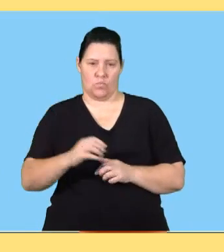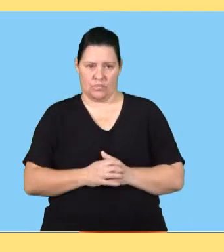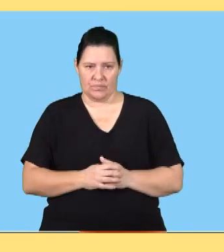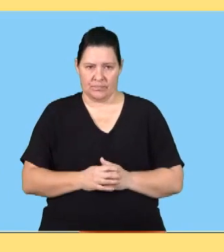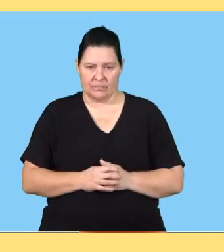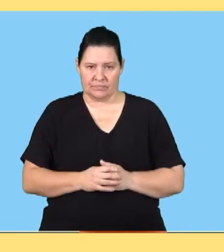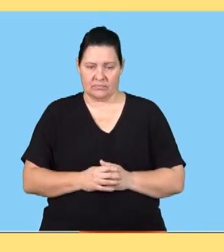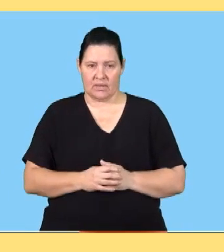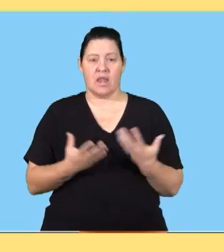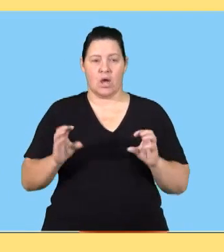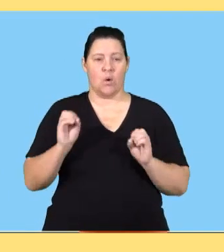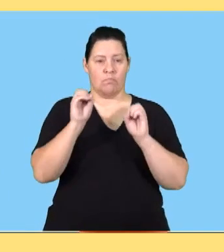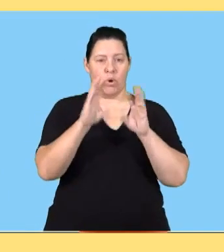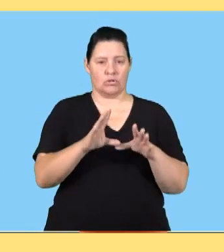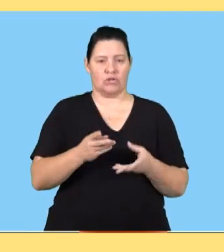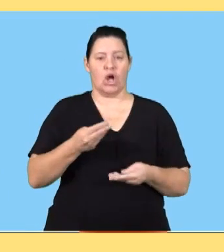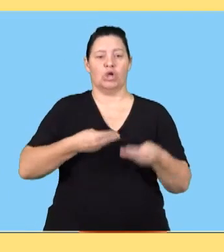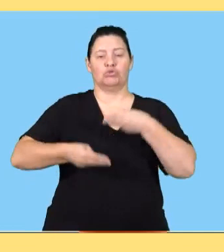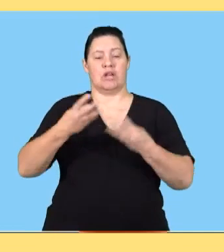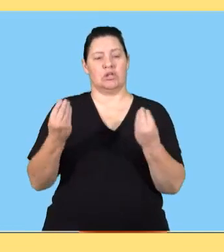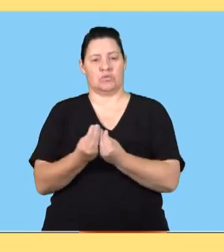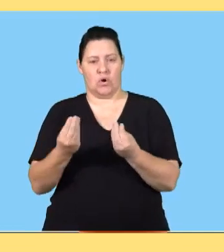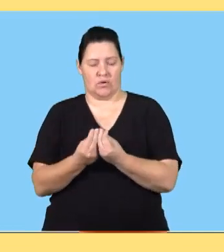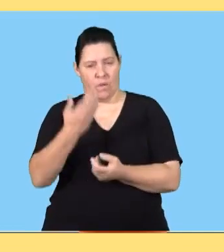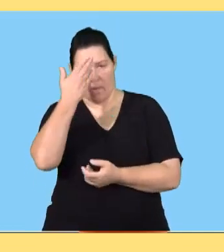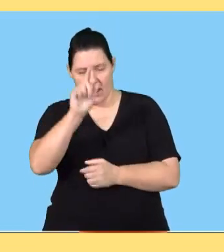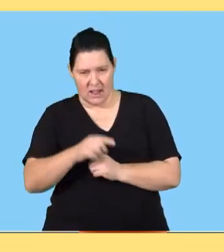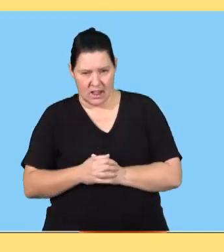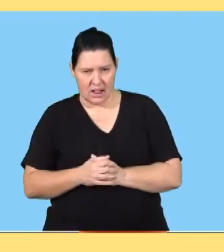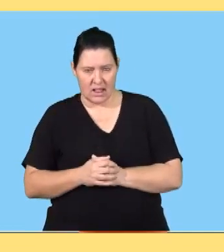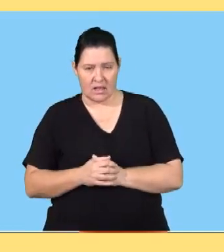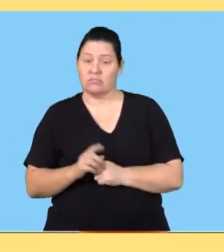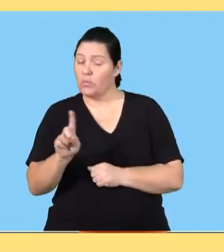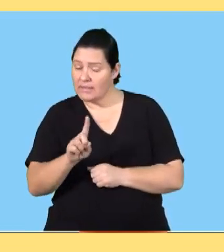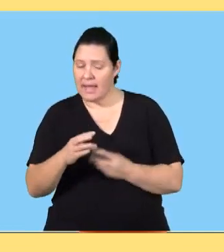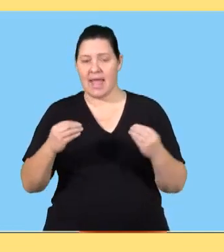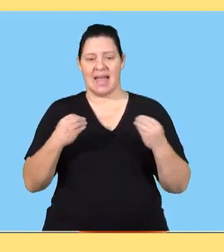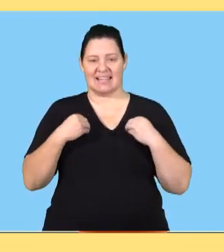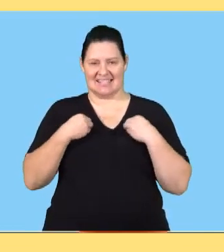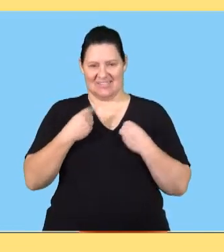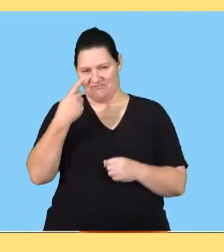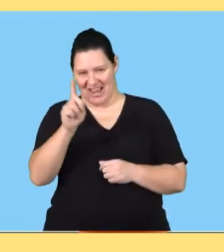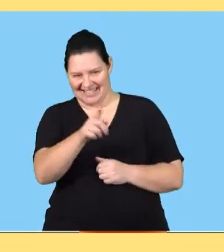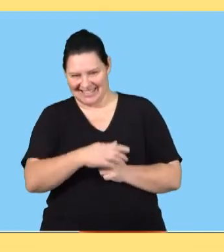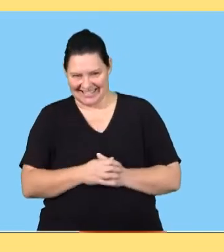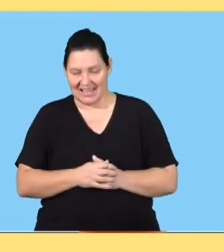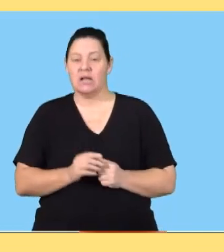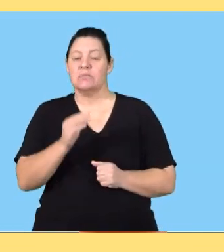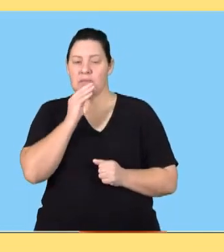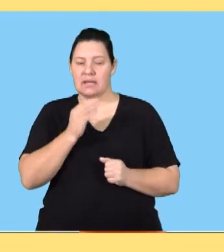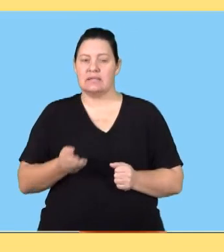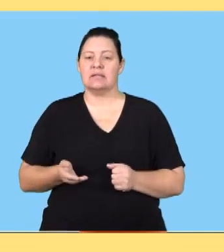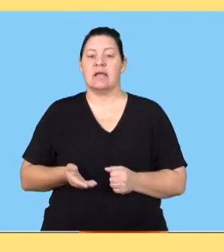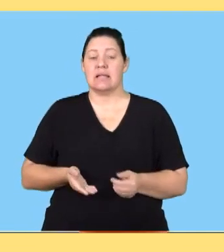31,242. Let's post now to the trading stock. Already you know trading stock is an asset. You're correct. That